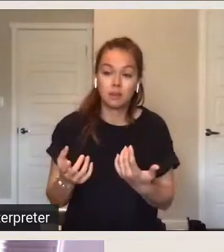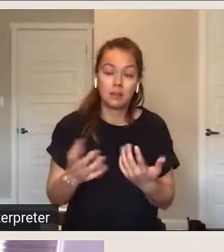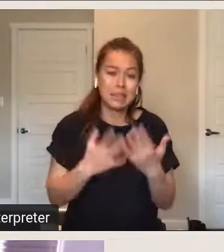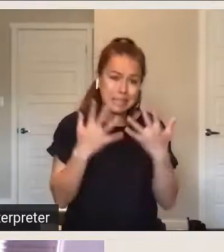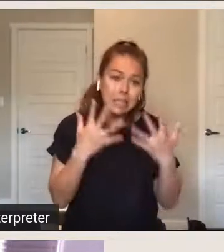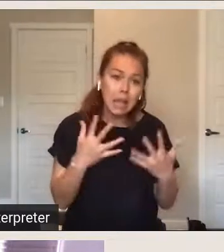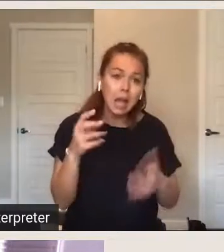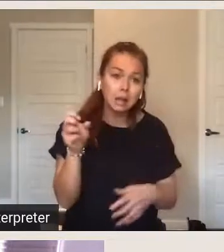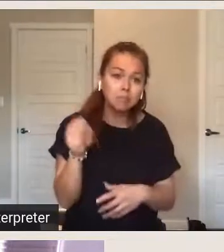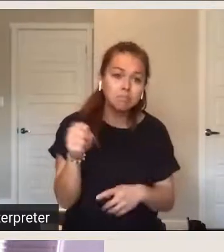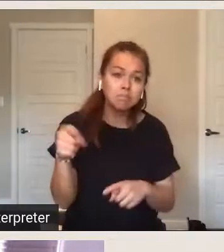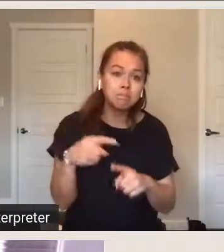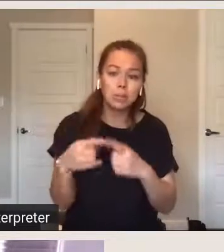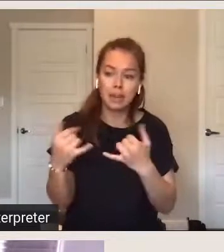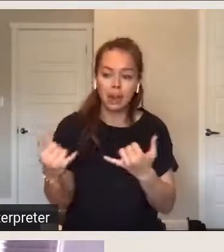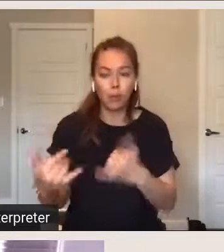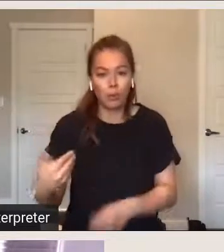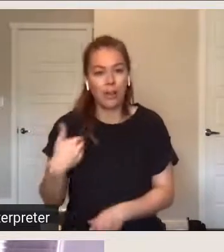of a memory, a living